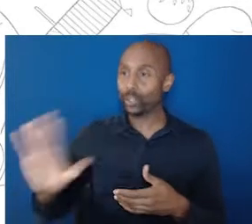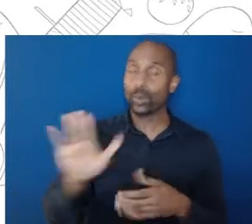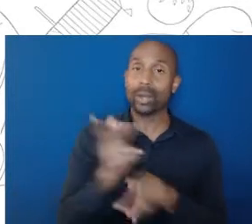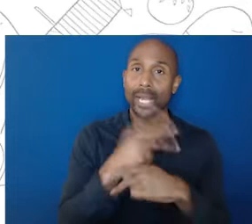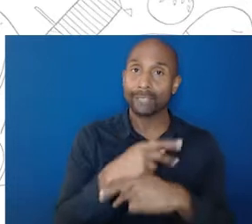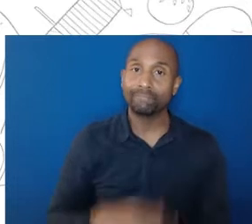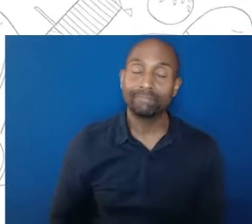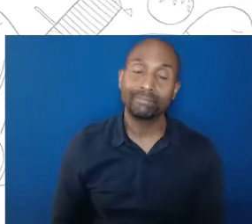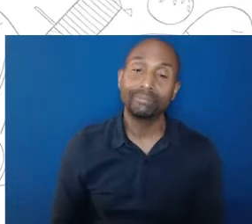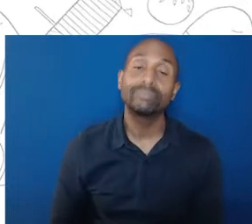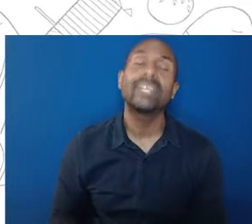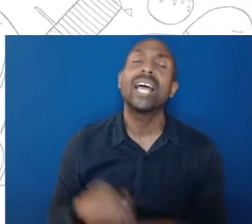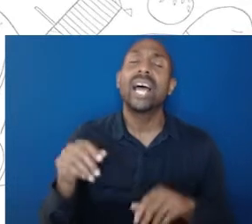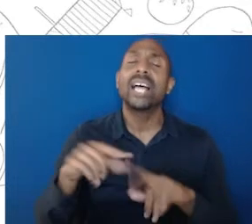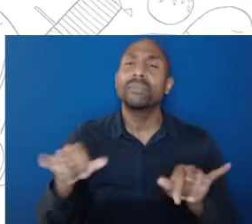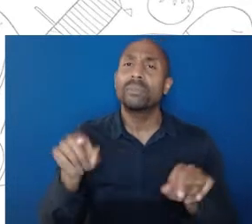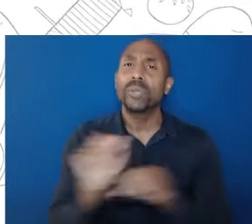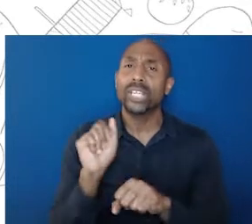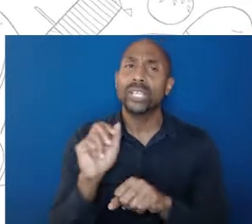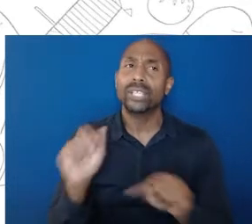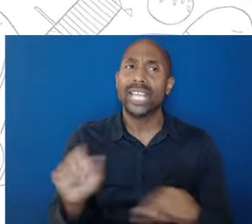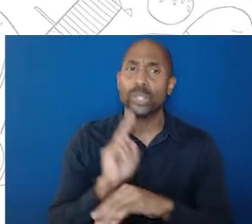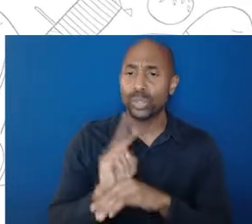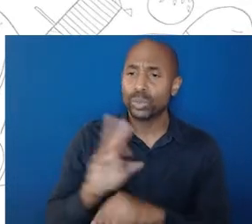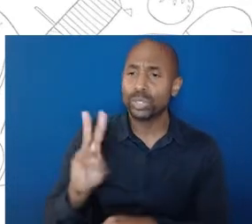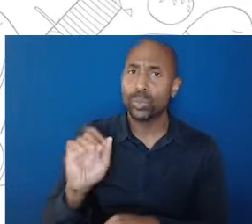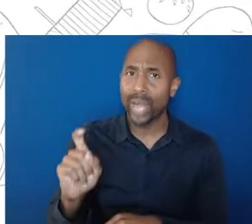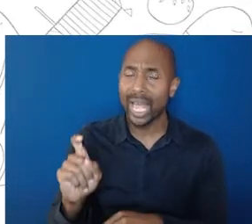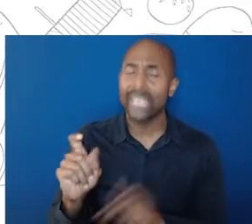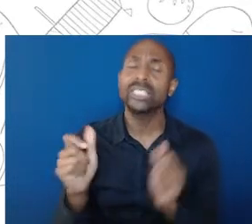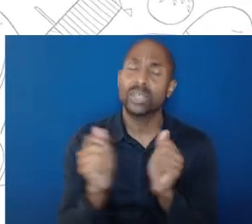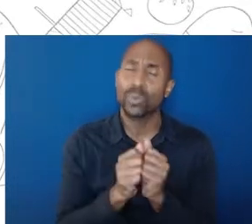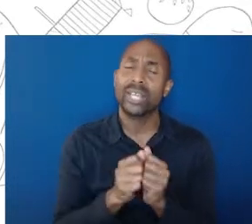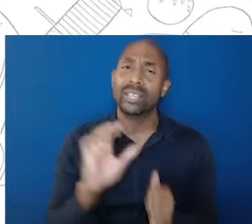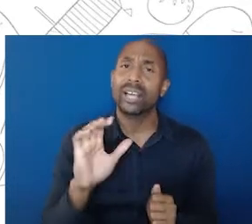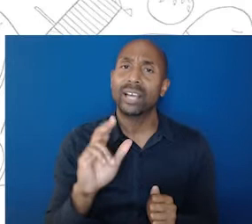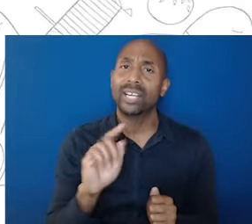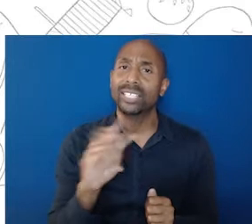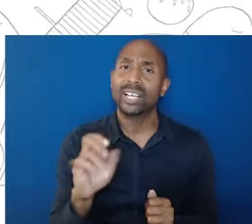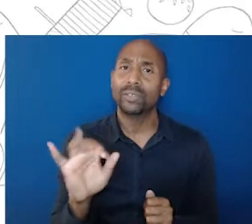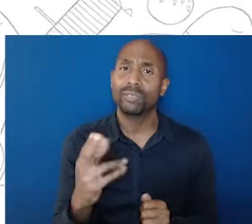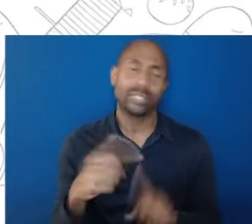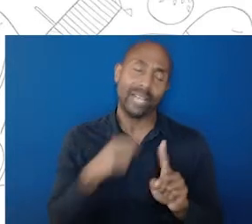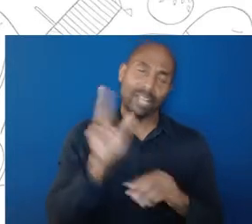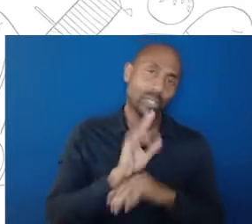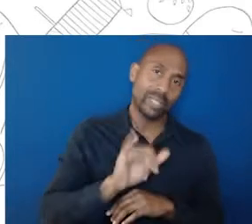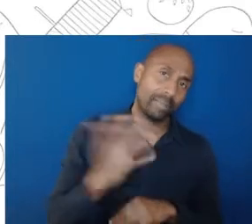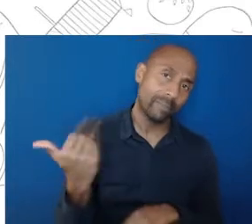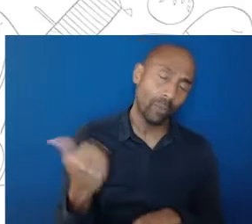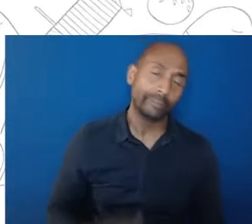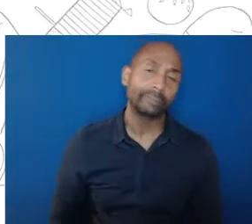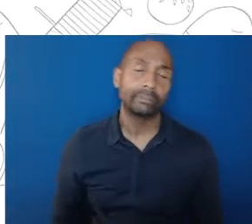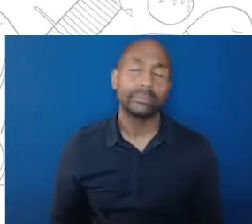cuttlefish casting with wax, but I have not done that. Hmm. Okay, so that's just one